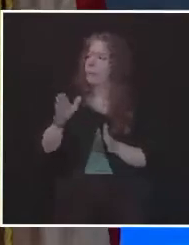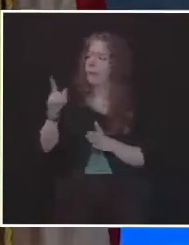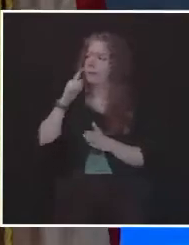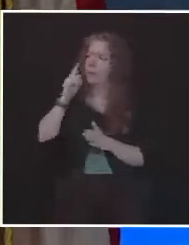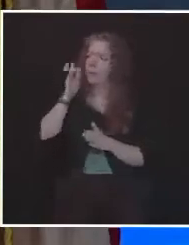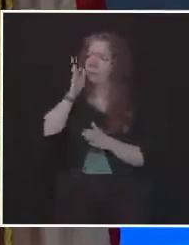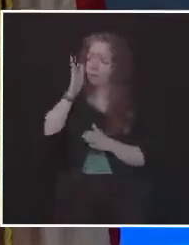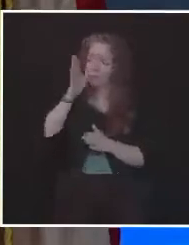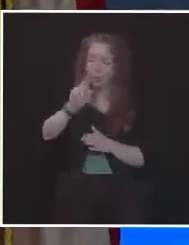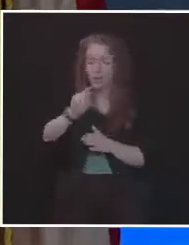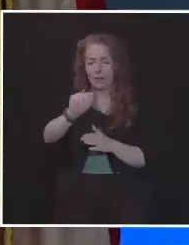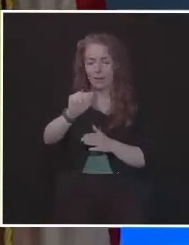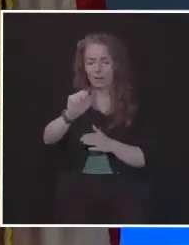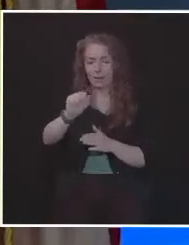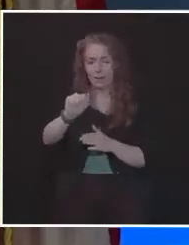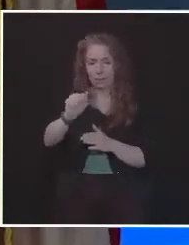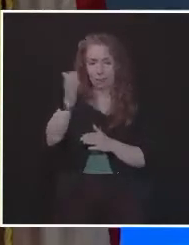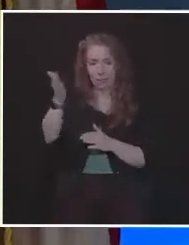orbit?